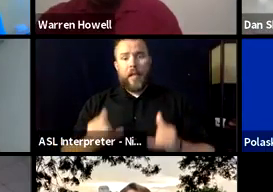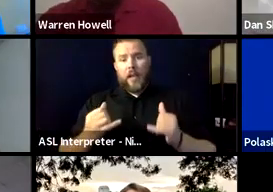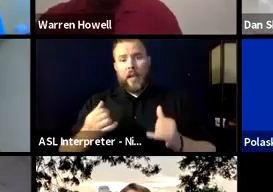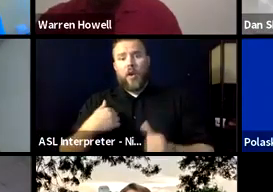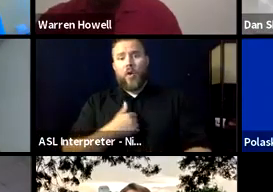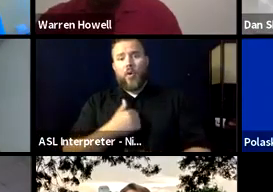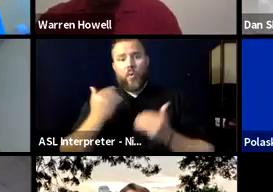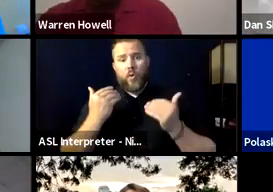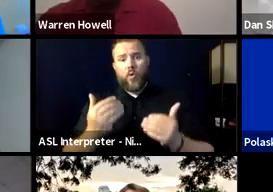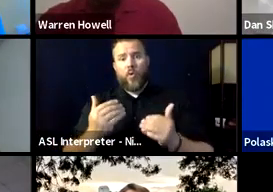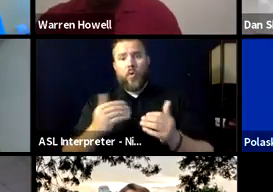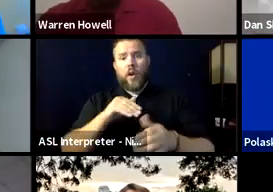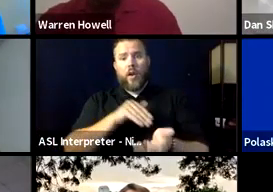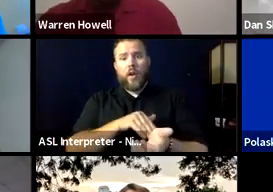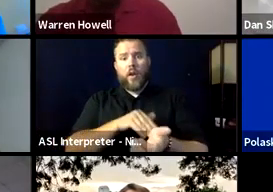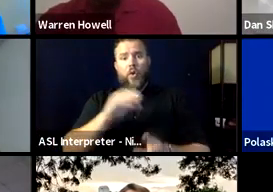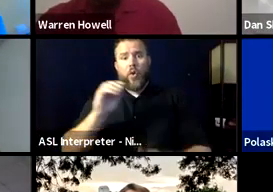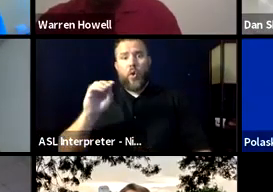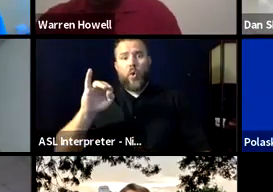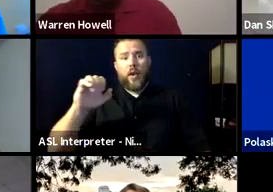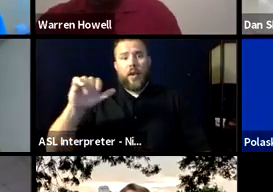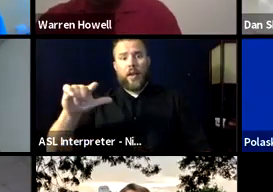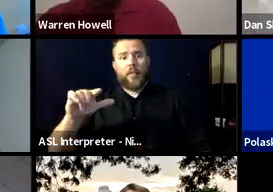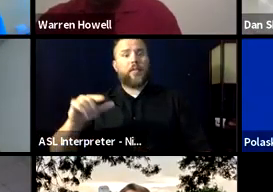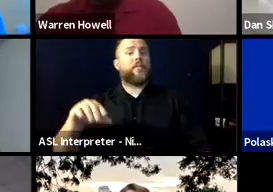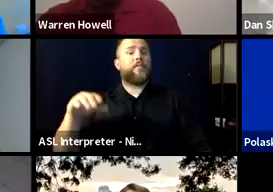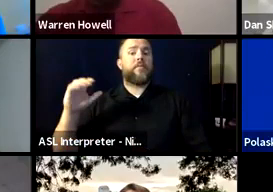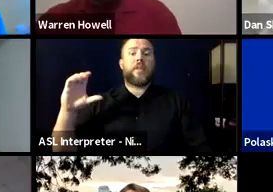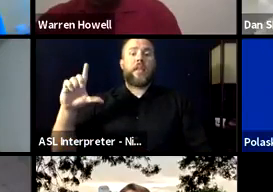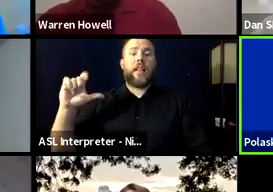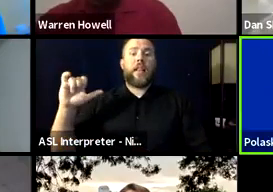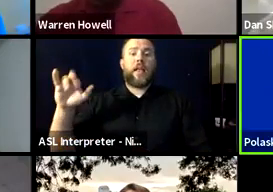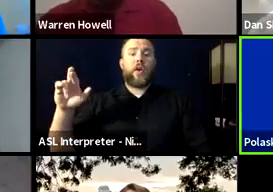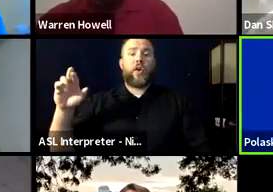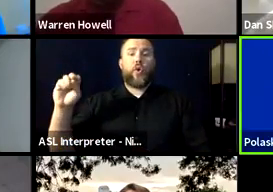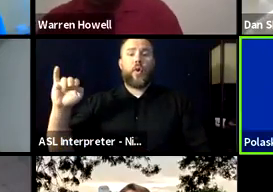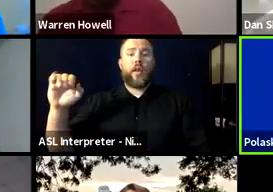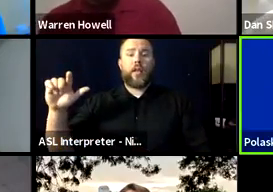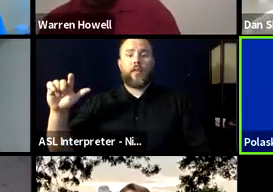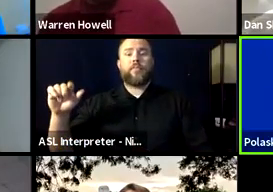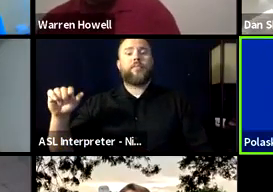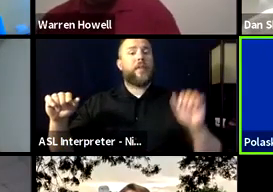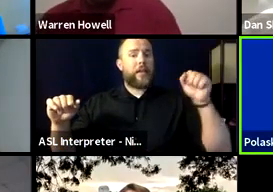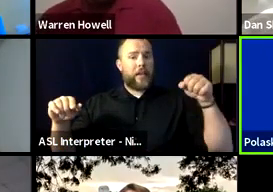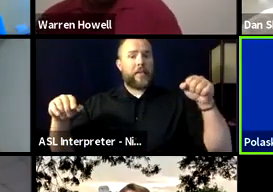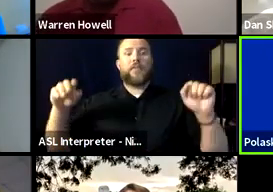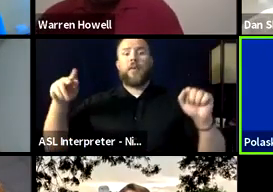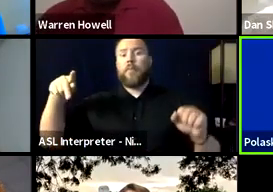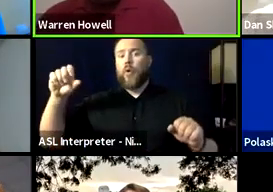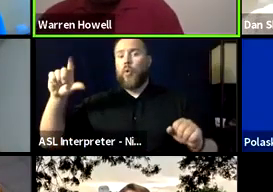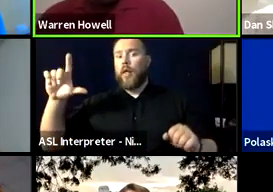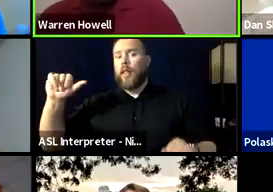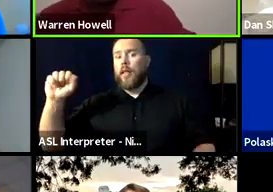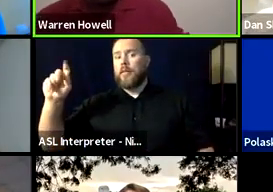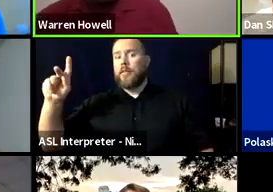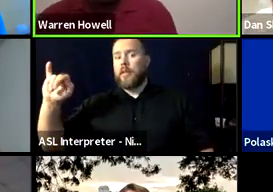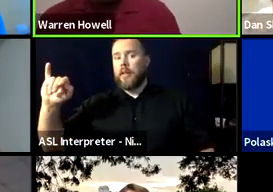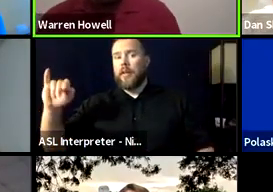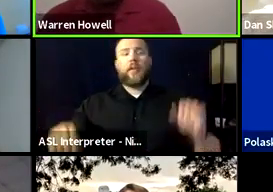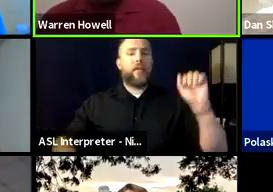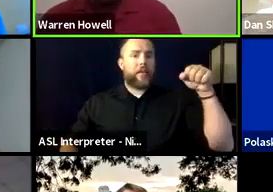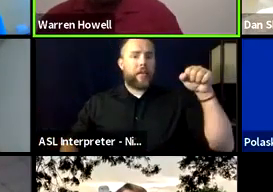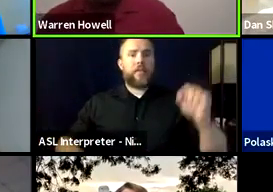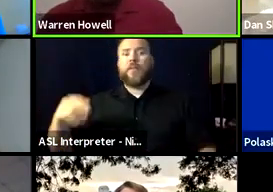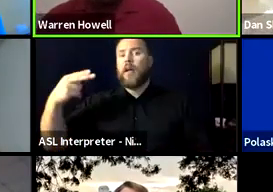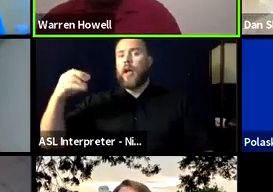one. Dr. O'Neill. Claire O'Neill, yes. Mr. Pulaski. Fred Pulaski, yes. Mr. Howell. Warren Howell, yes.